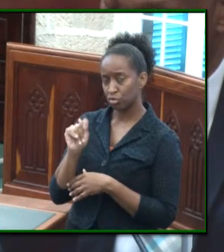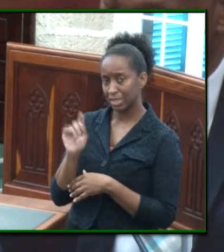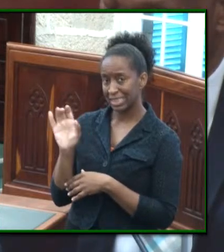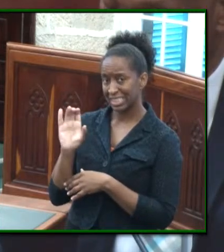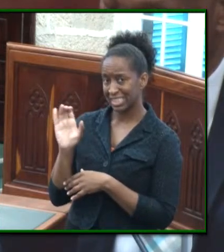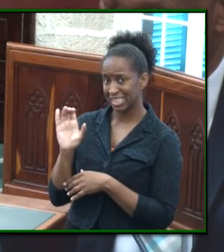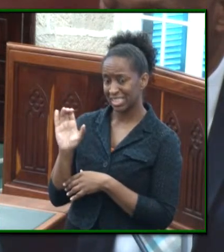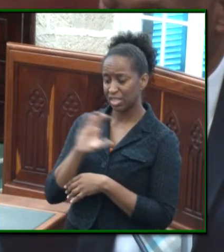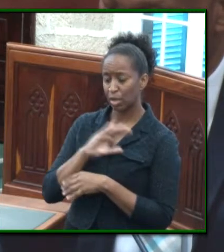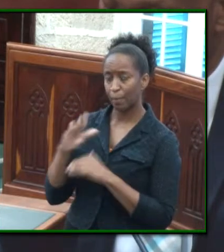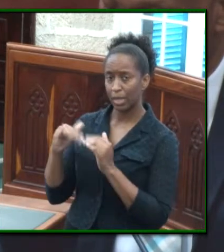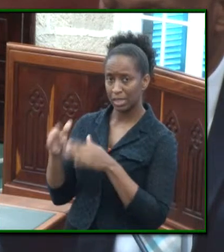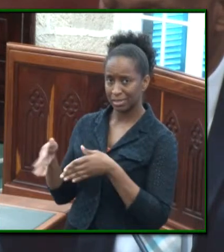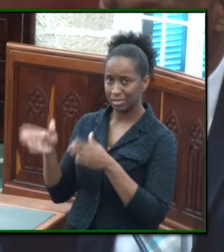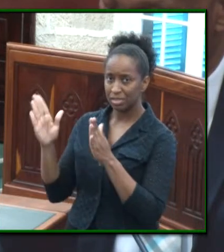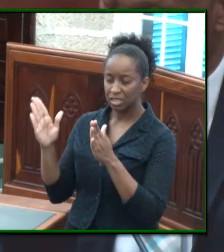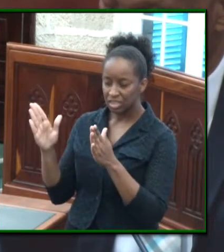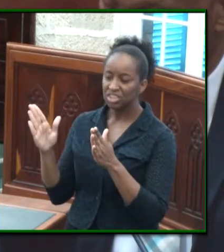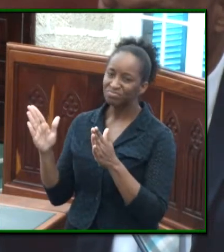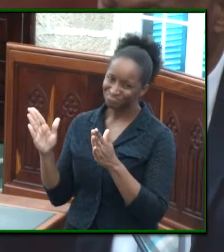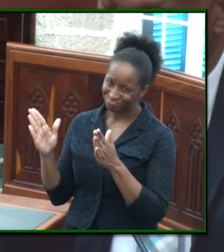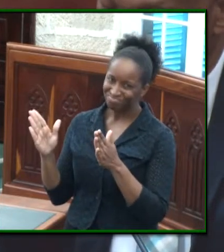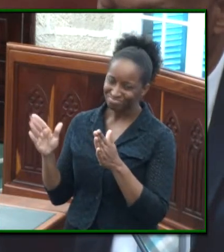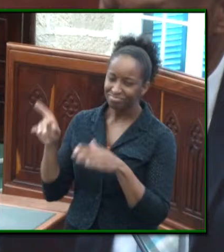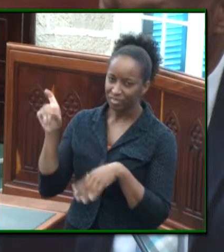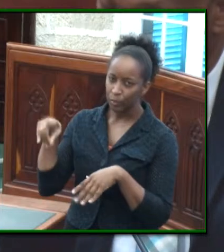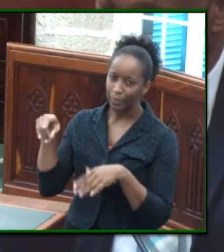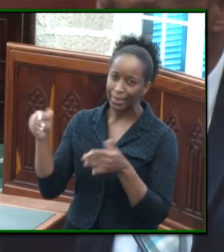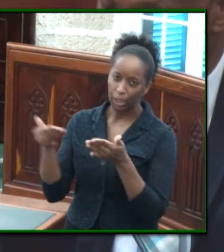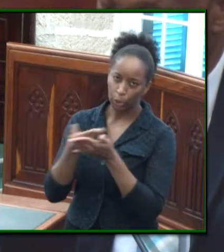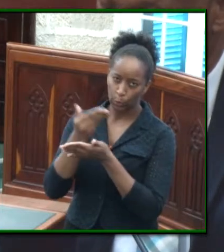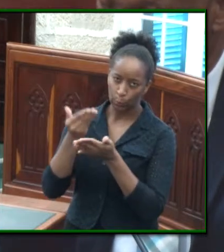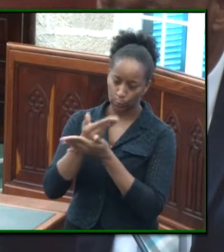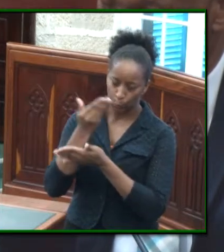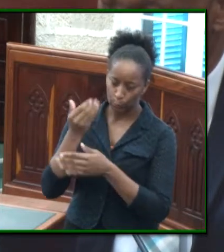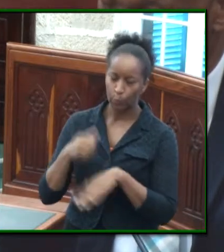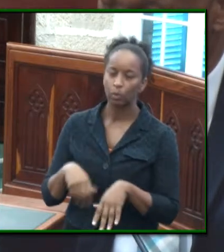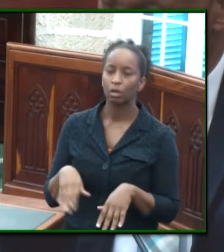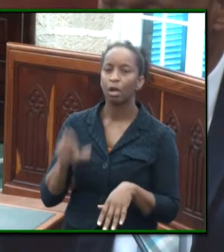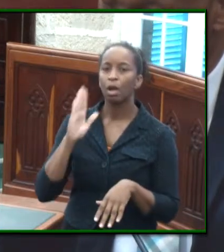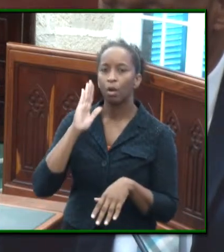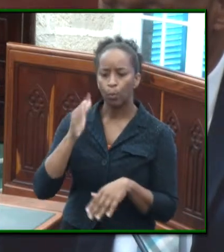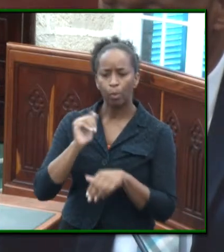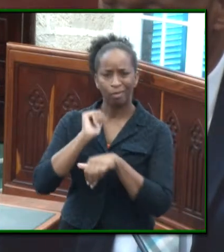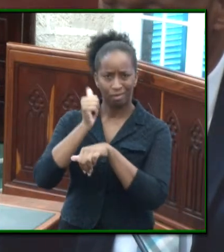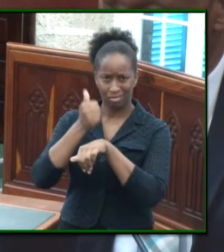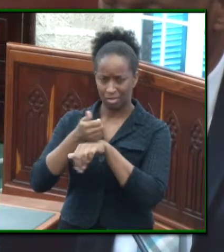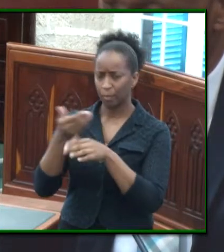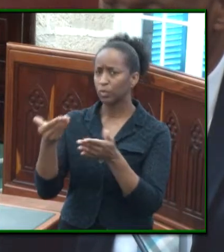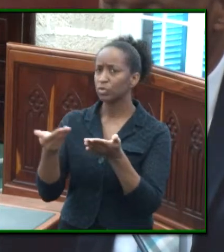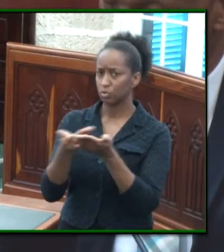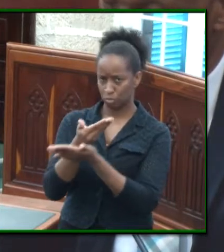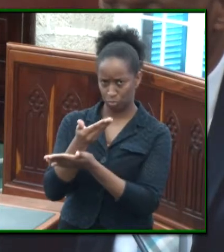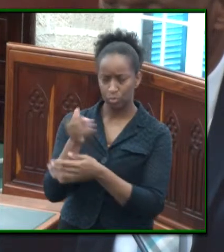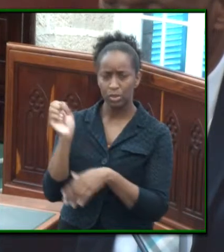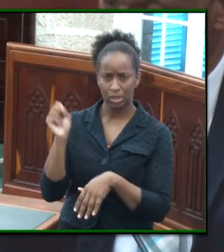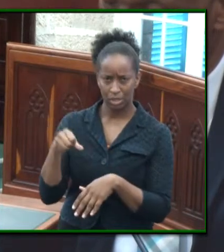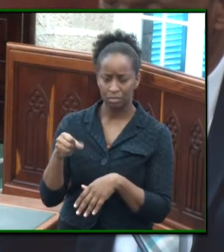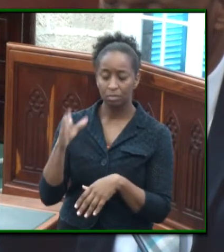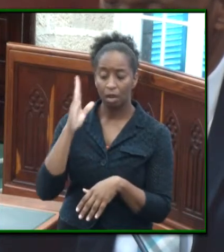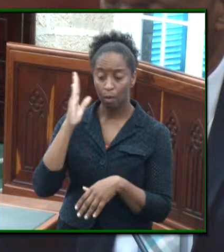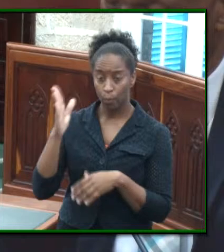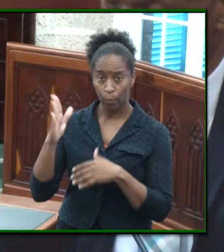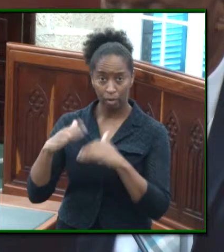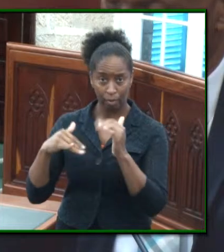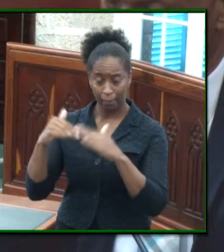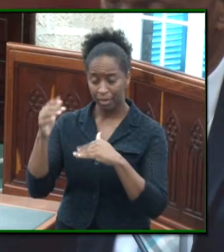a new police facility in the Six Roads area. Of course, as you know, we wouldn't just build a police facility,